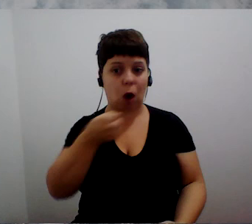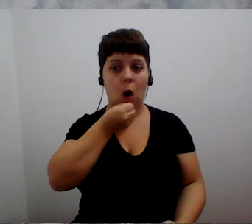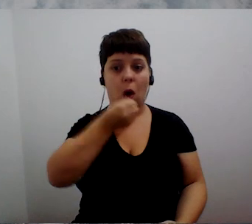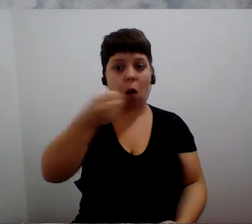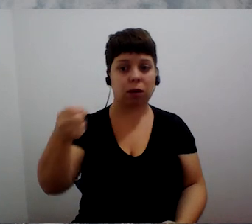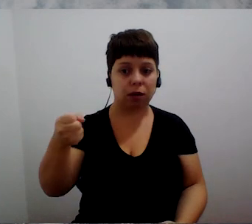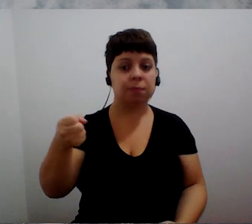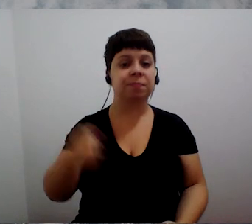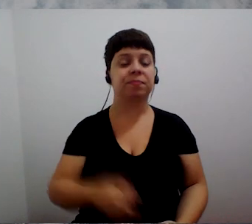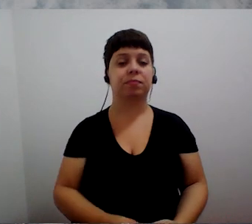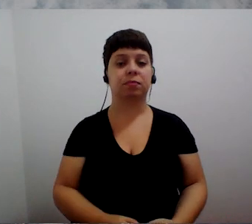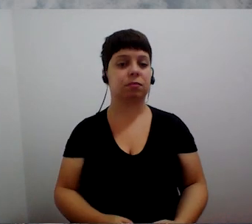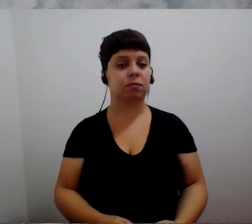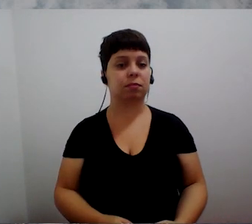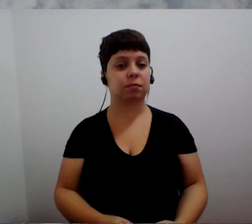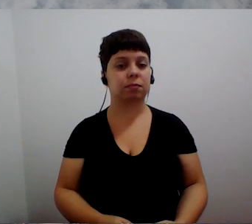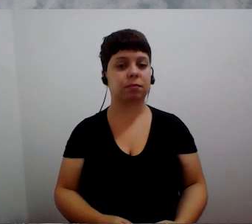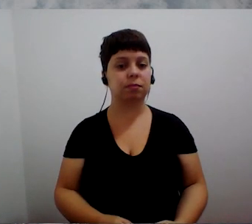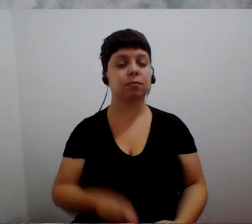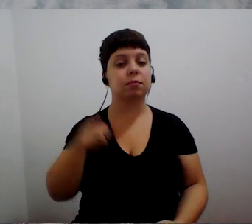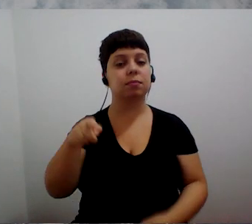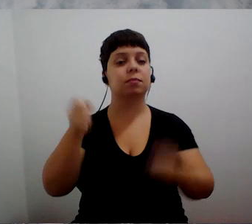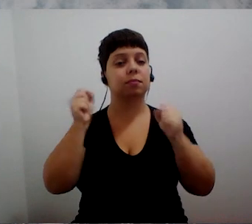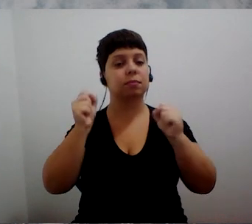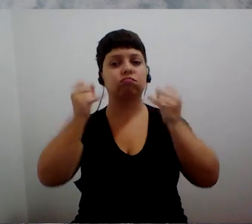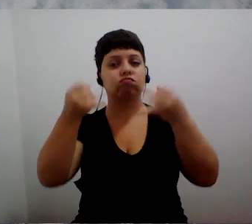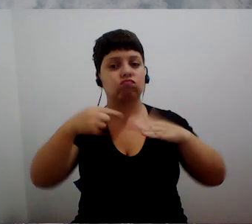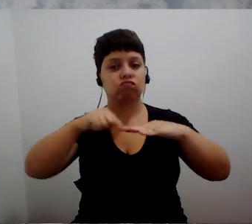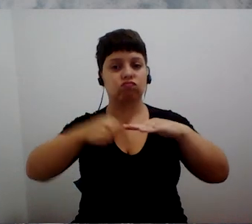like to give the floor to Helen so that she can